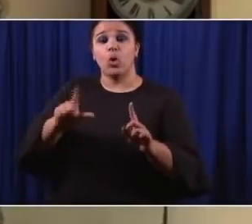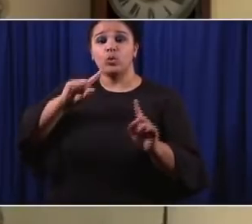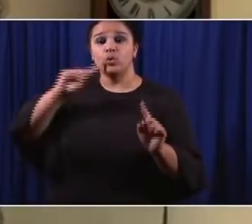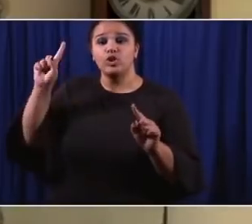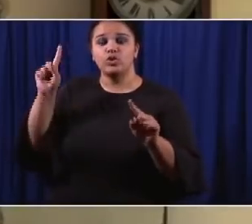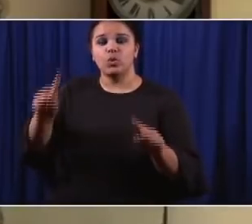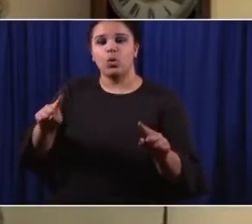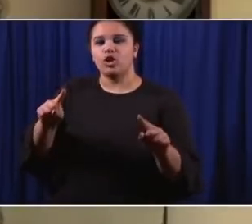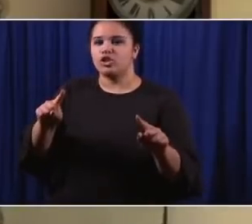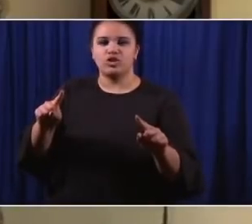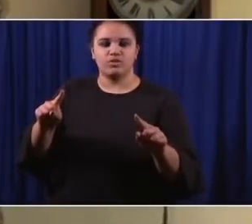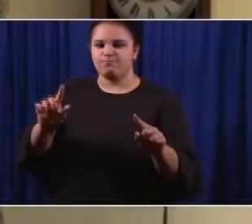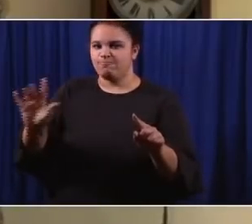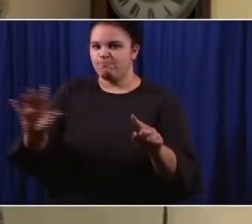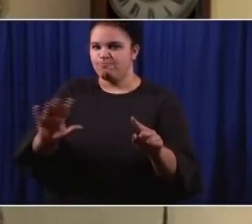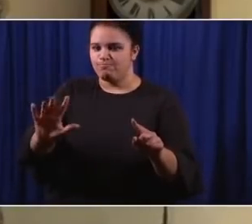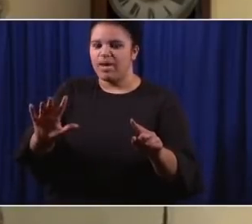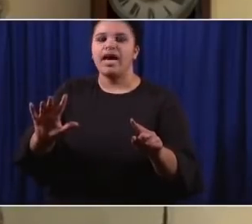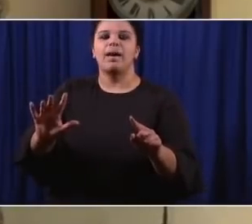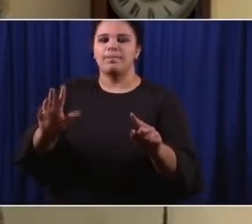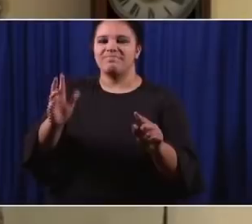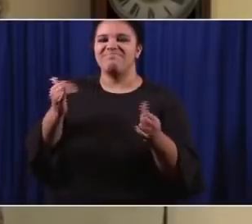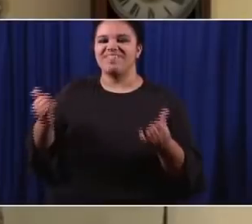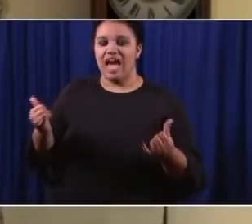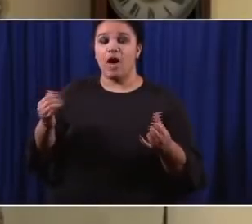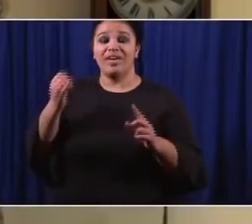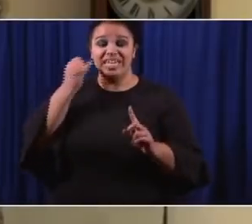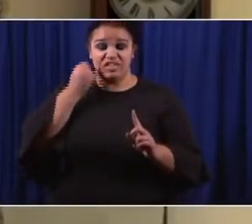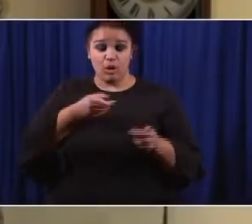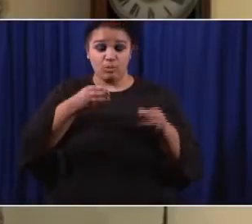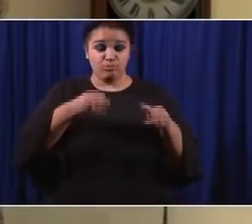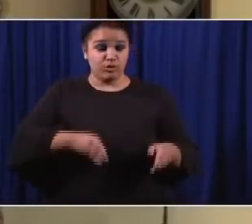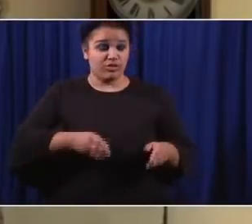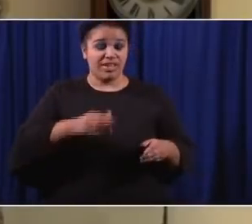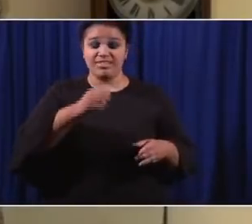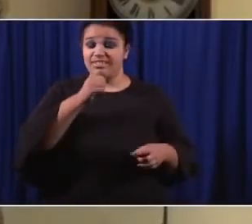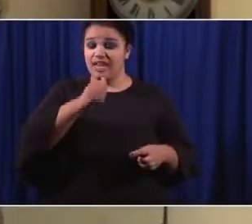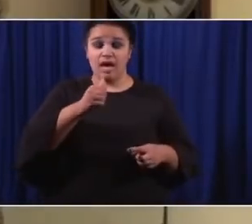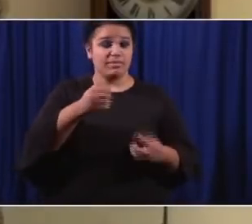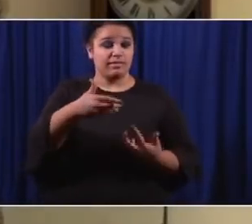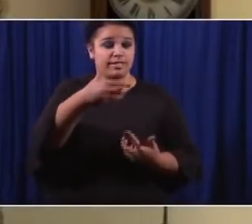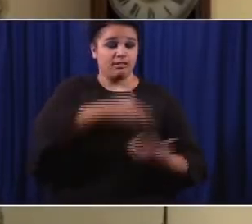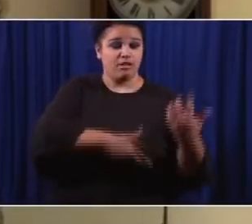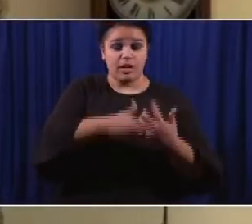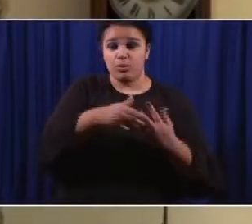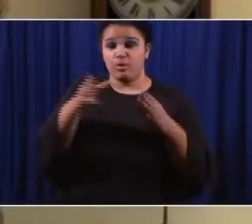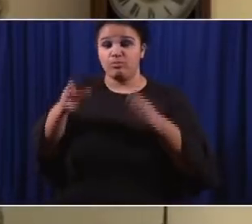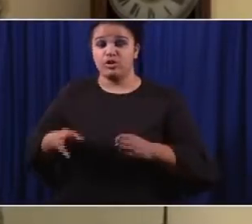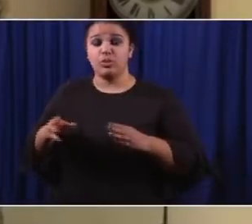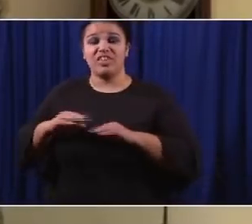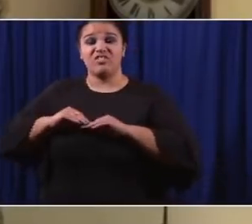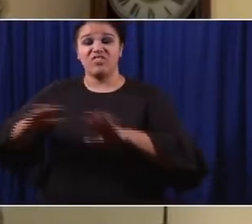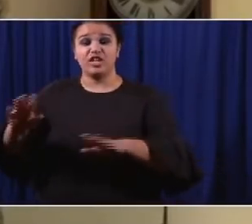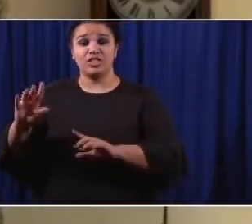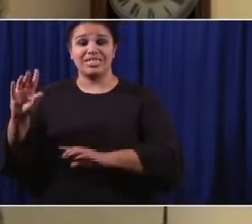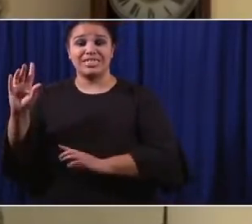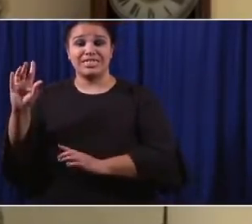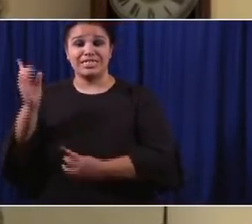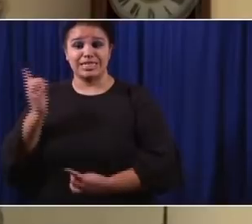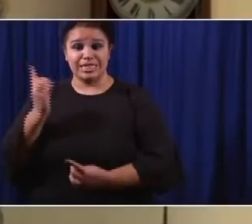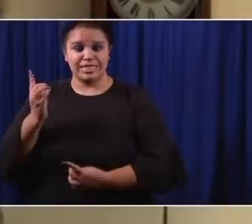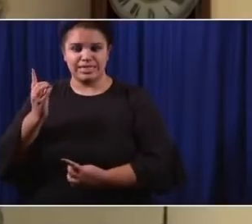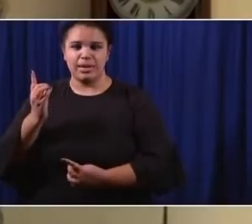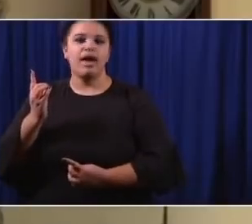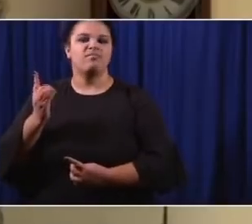or known to have been in contact with someone with an infectious disease. The bill sponsors said you never had the authority to